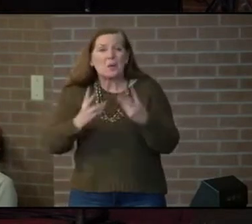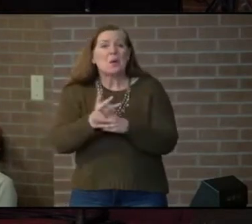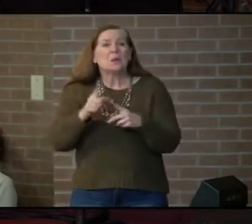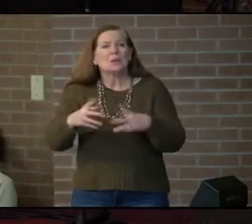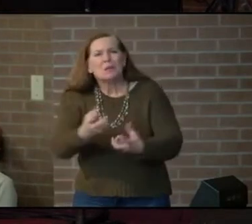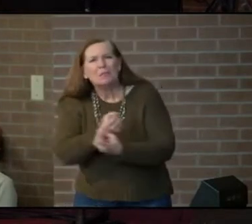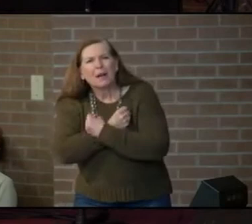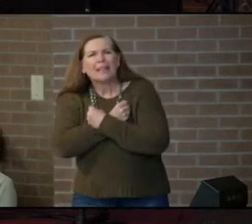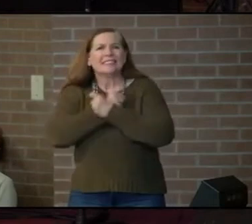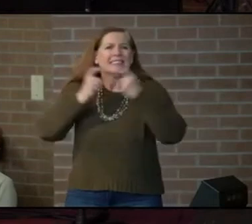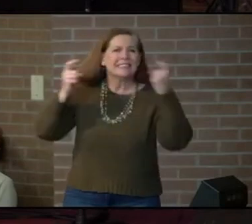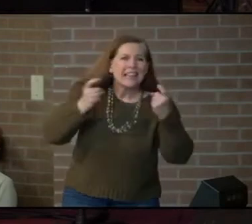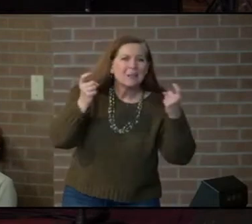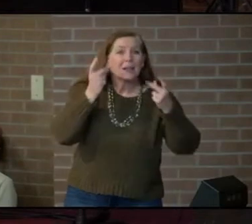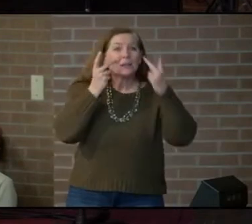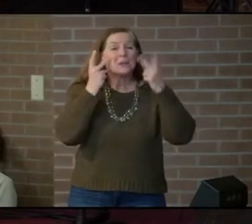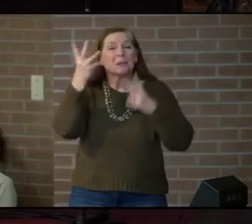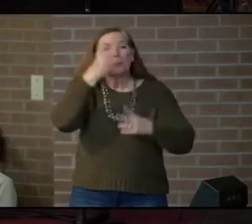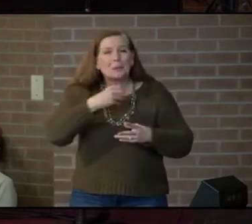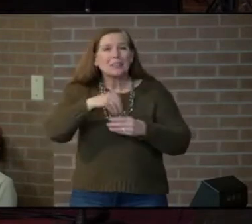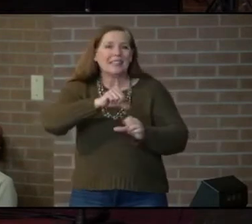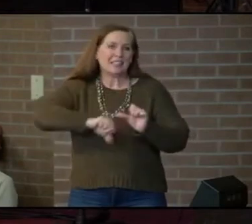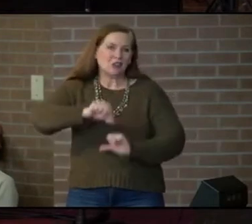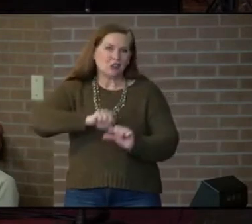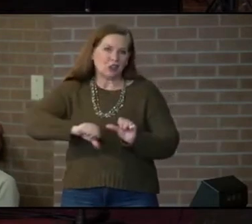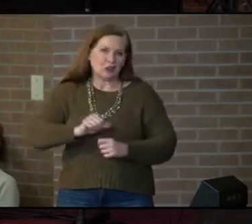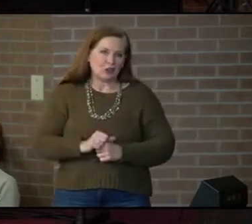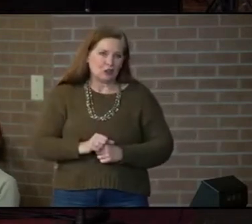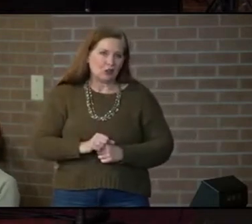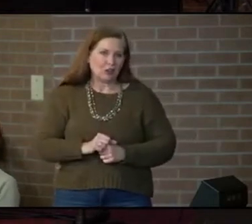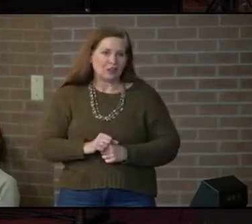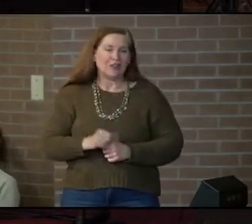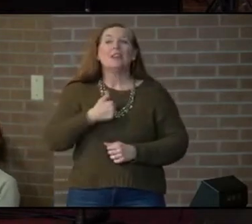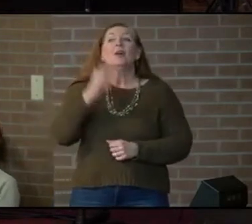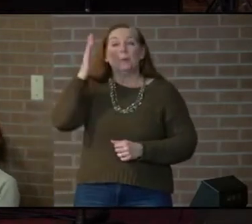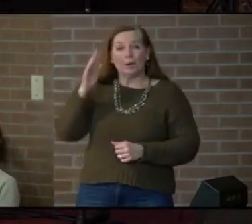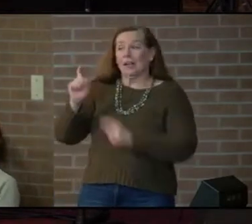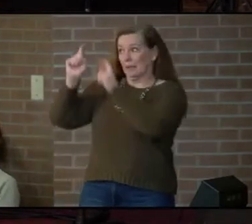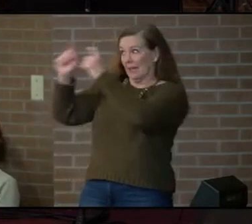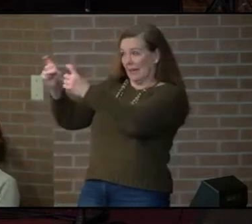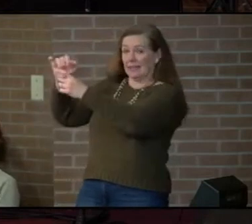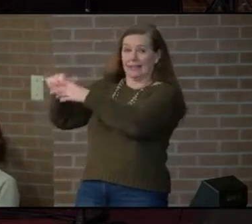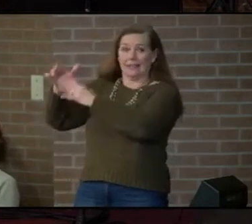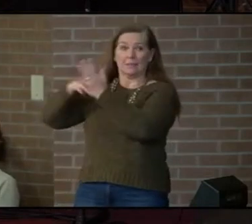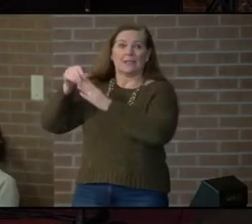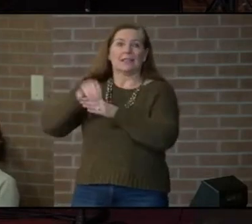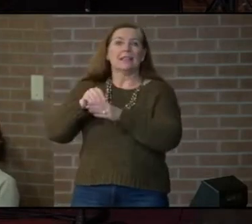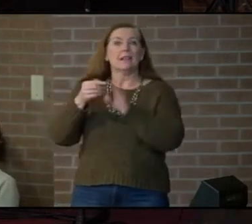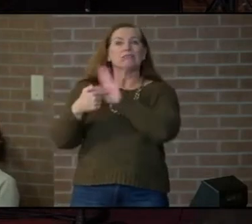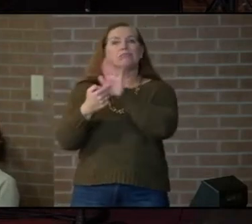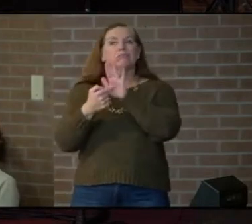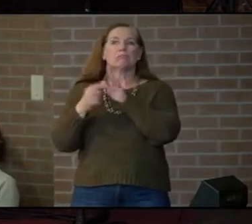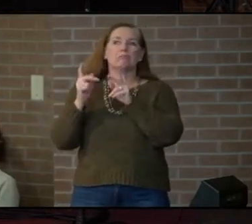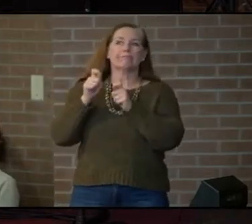to see beauty in each other. We're going to be hanging this painting in a prominent place in the church. We still